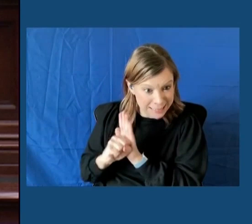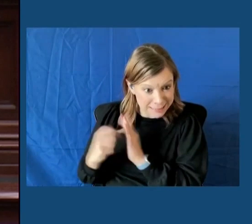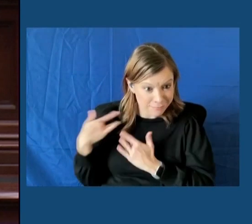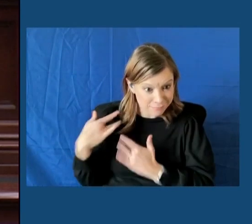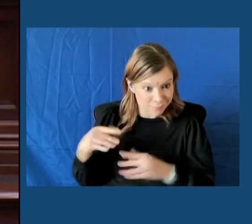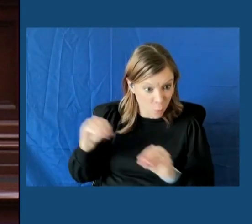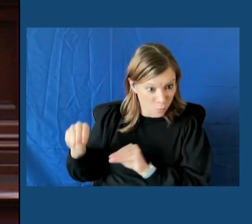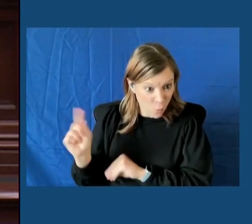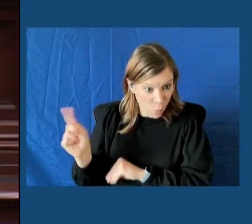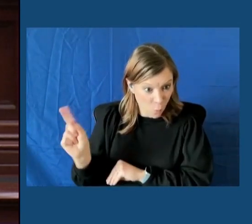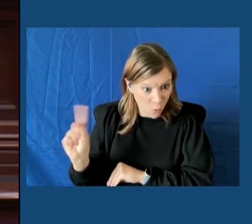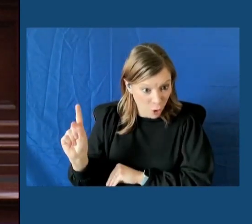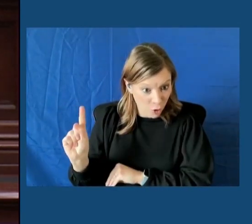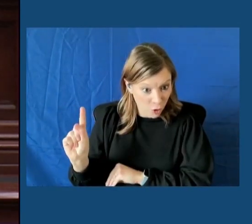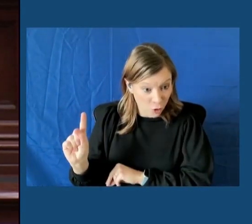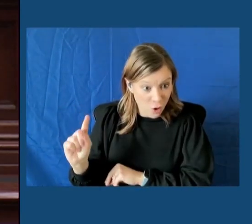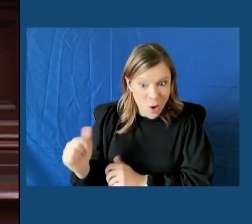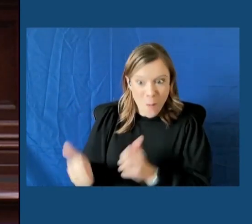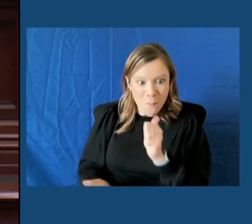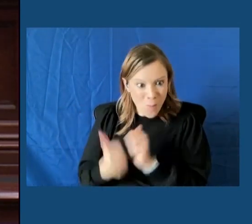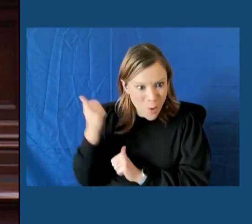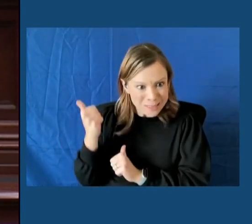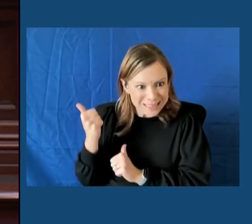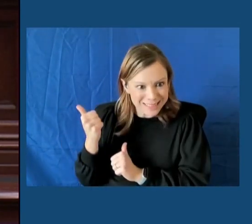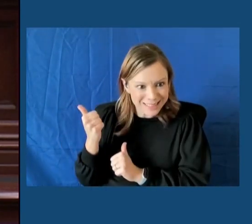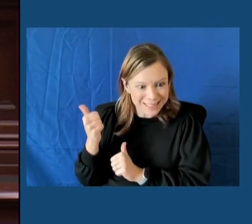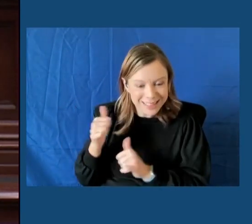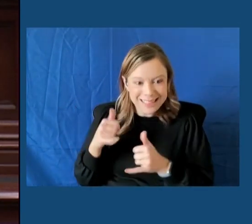three of them share our borders and have similar taxes.